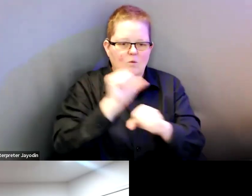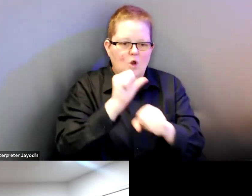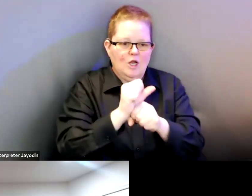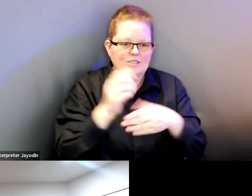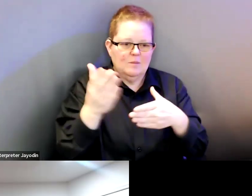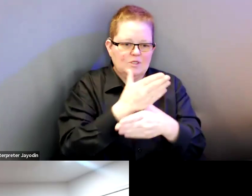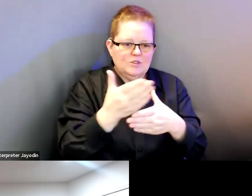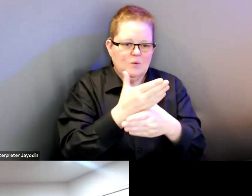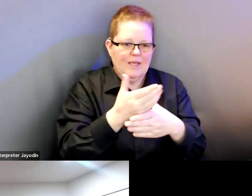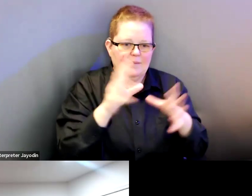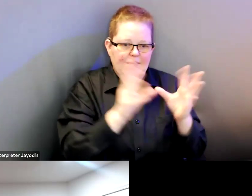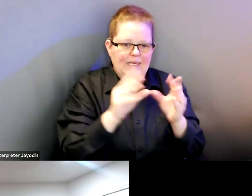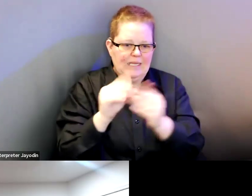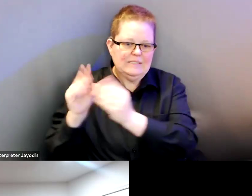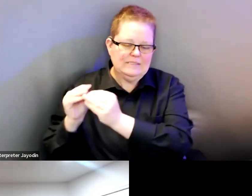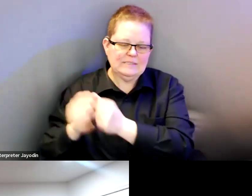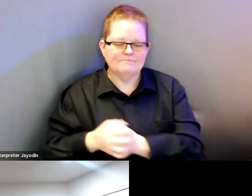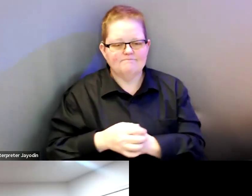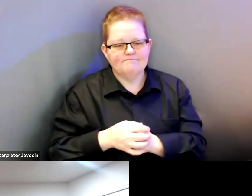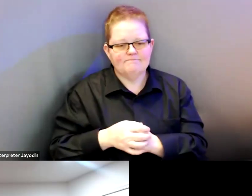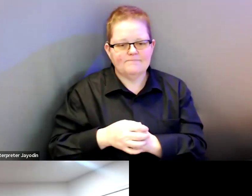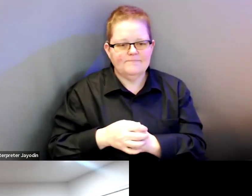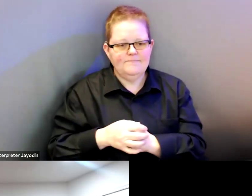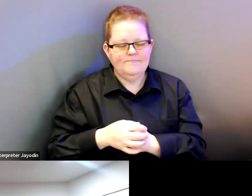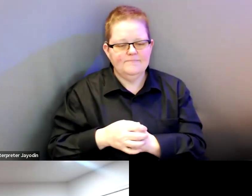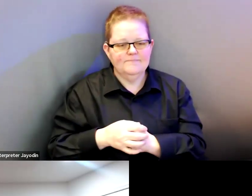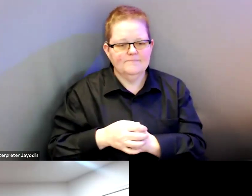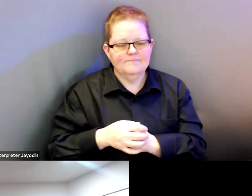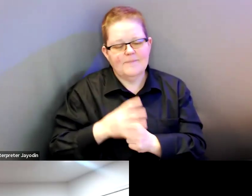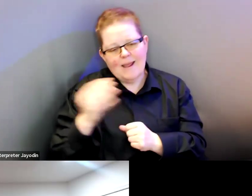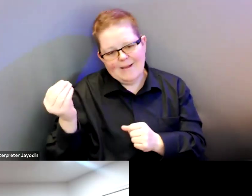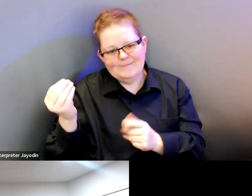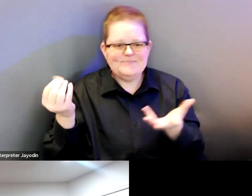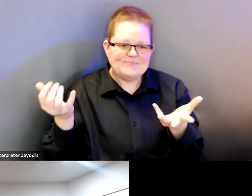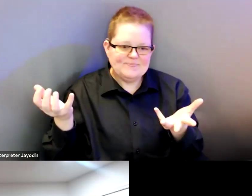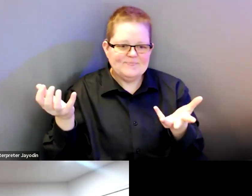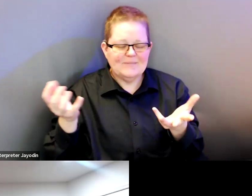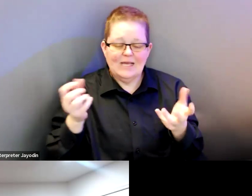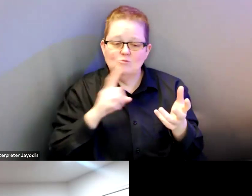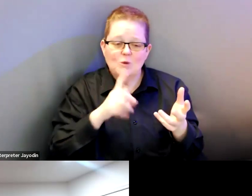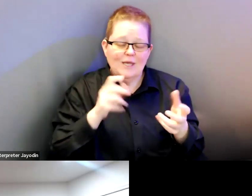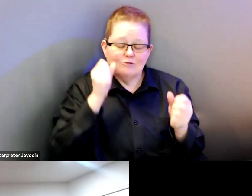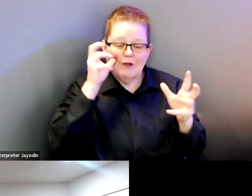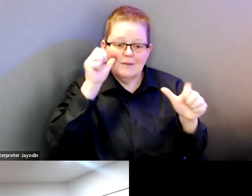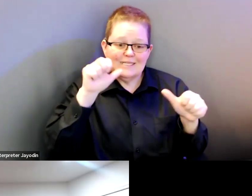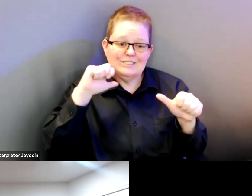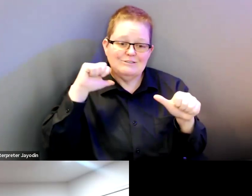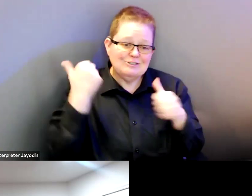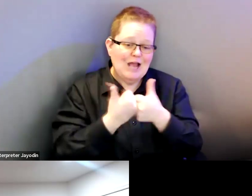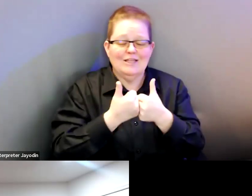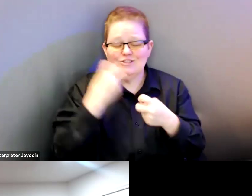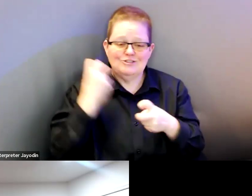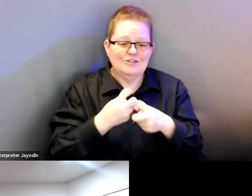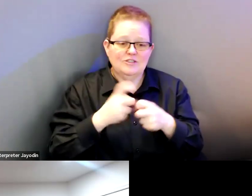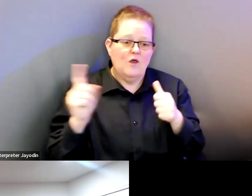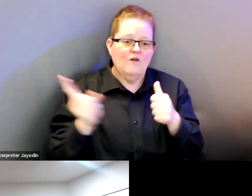our regular meetings. And that is like incredibly challenging. I mean, that's why at our first meeting, I pushed for us to have